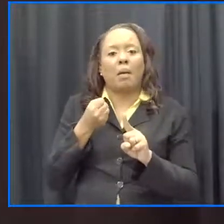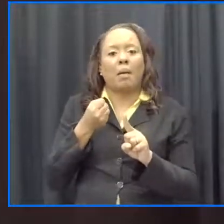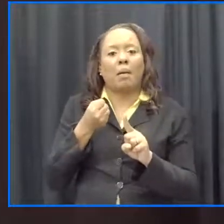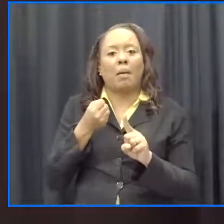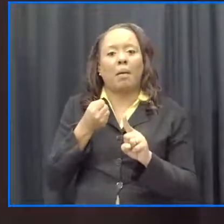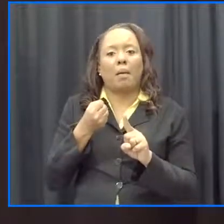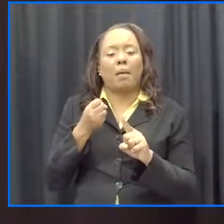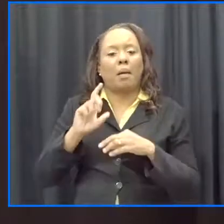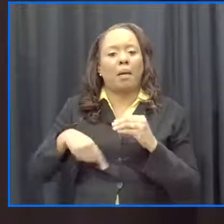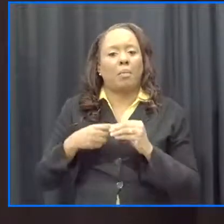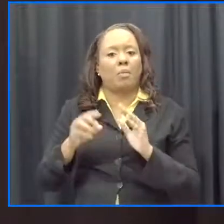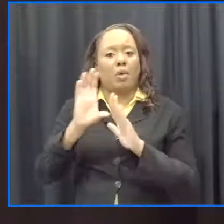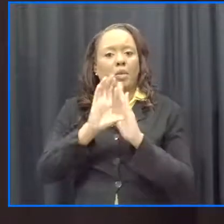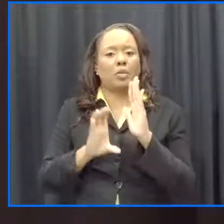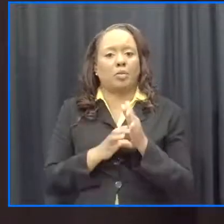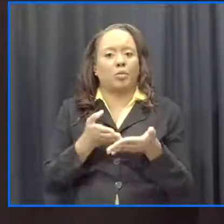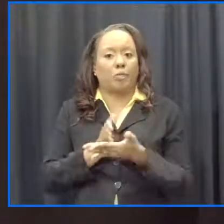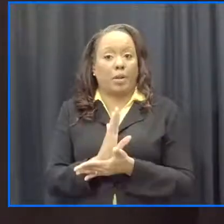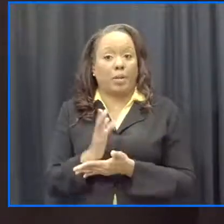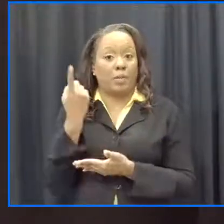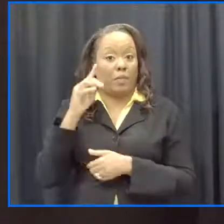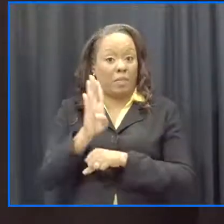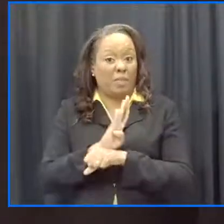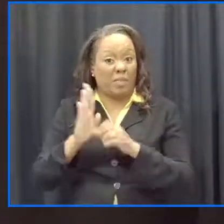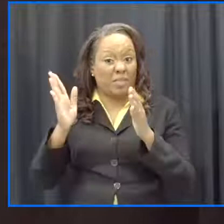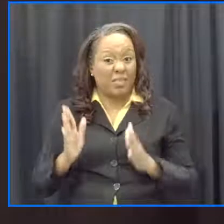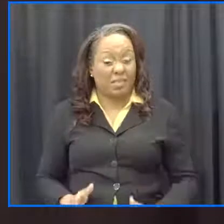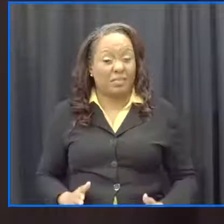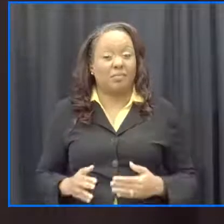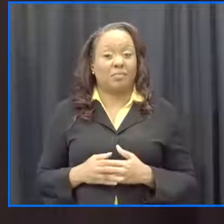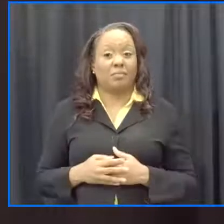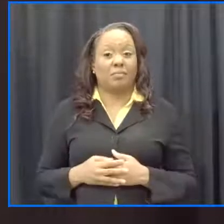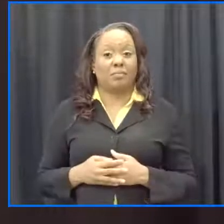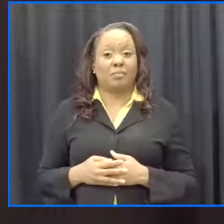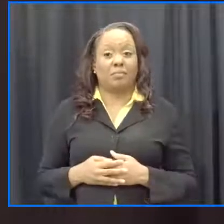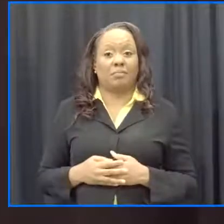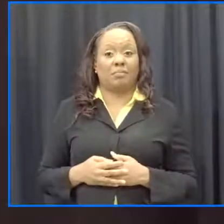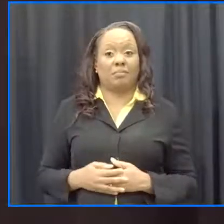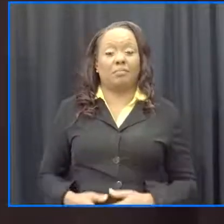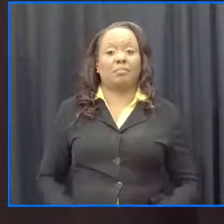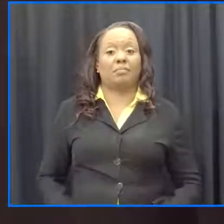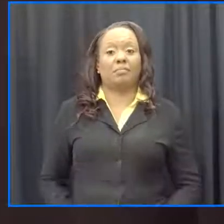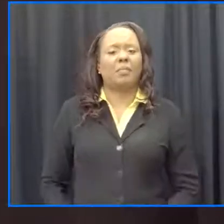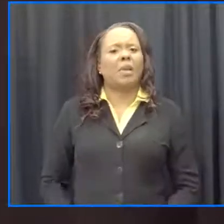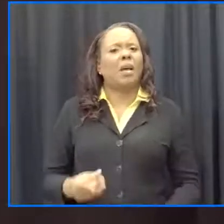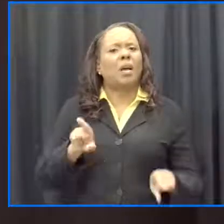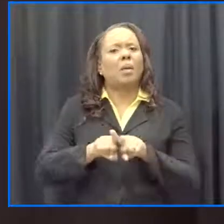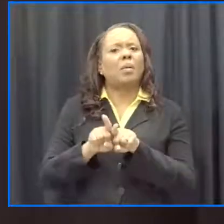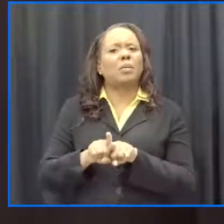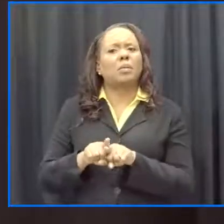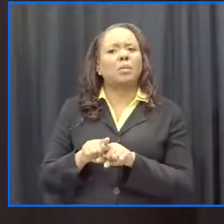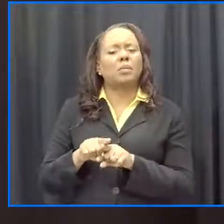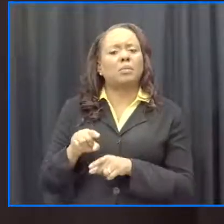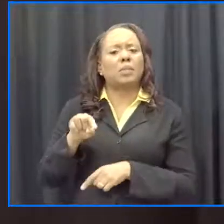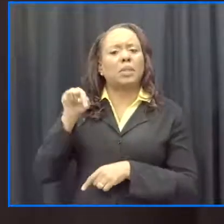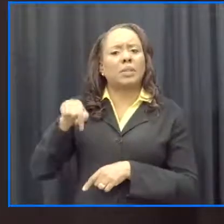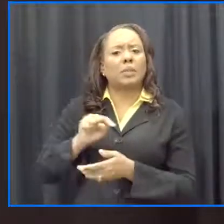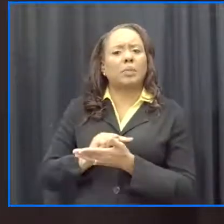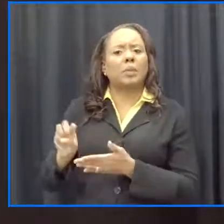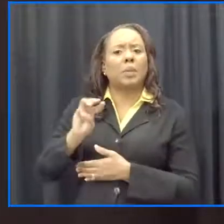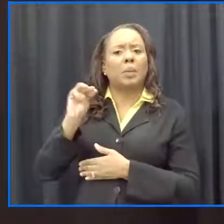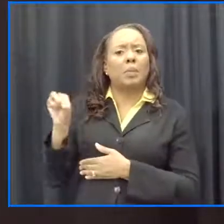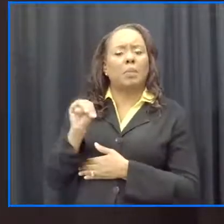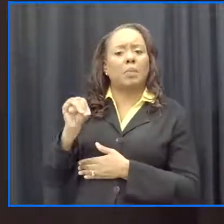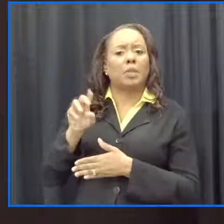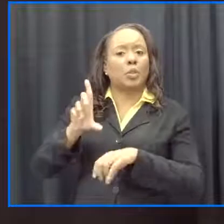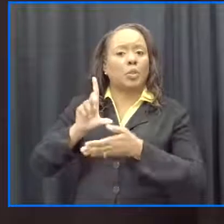into on the constitutional rights of Barbadians. There's a very insightful letter in this Monday's paper on